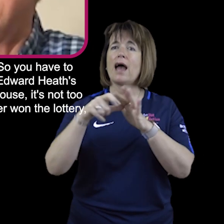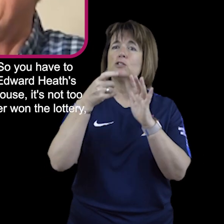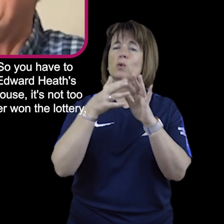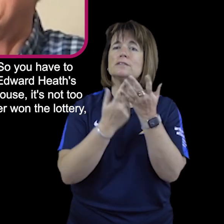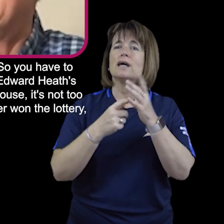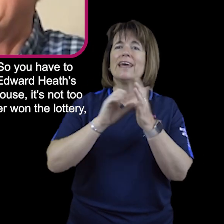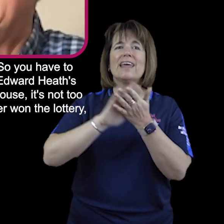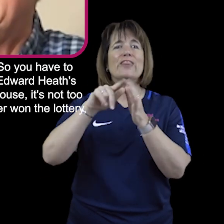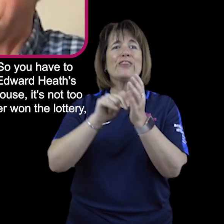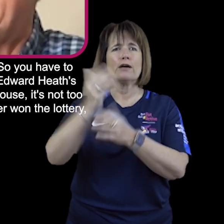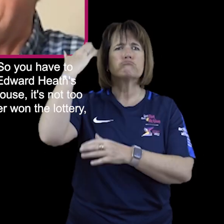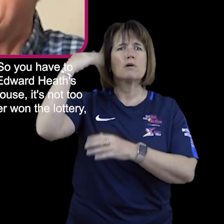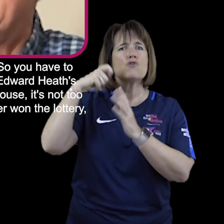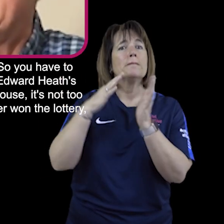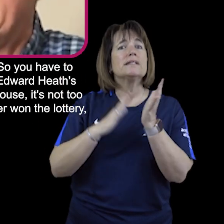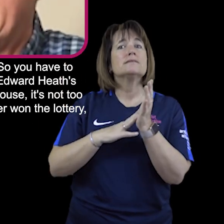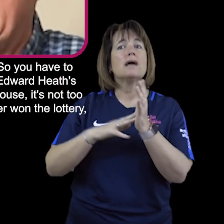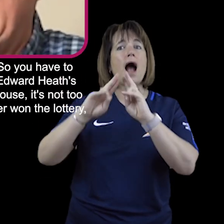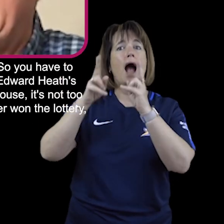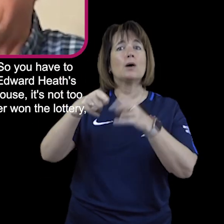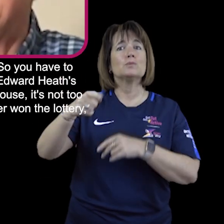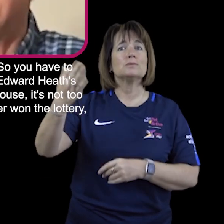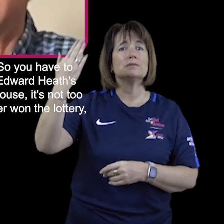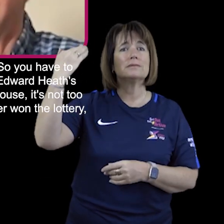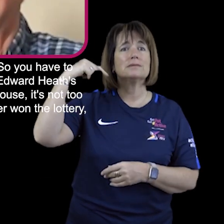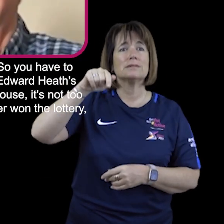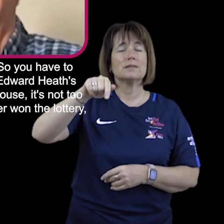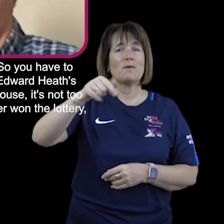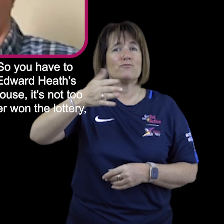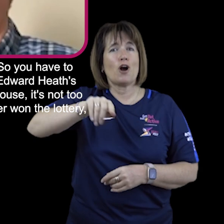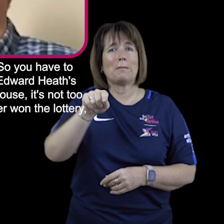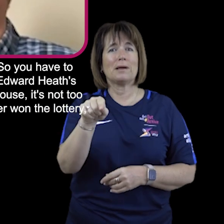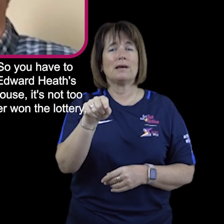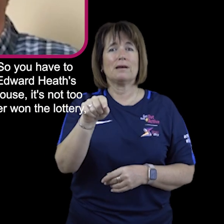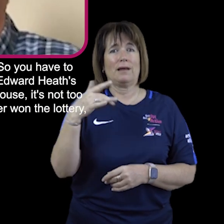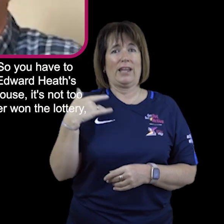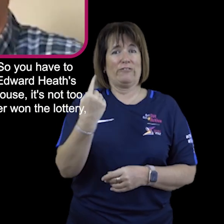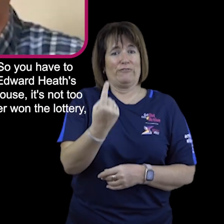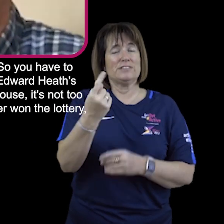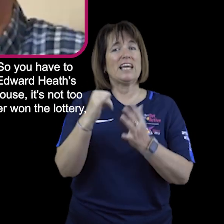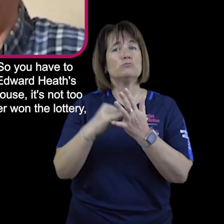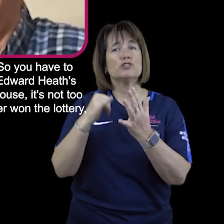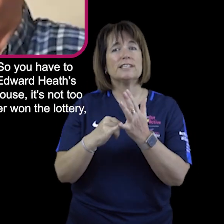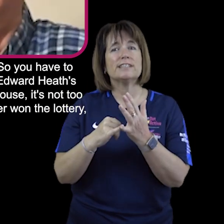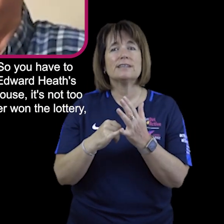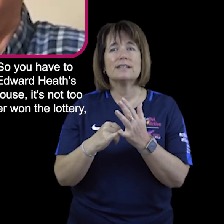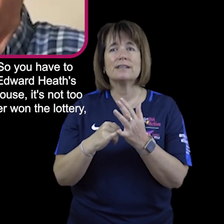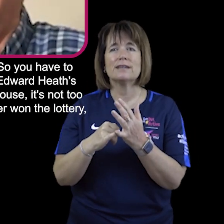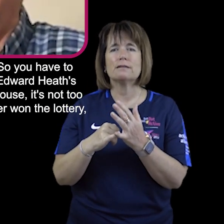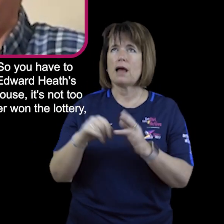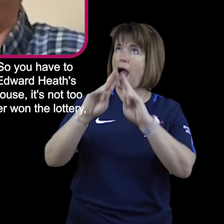Heath's old house, the Prime Minister. Yes. He lived in Salisbury. So he's got this beautiful